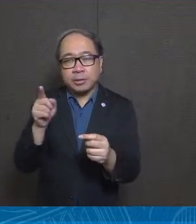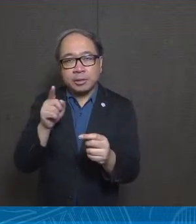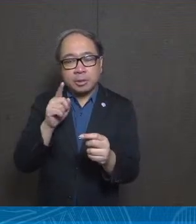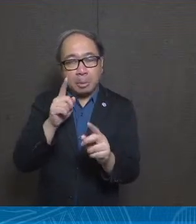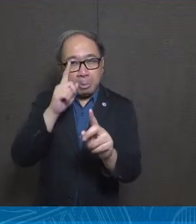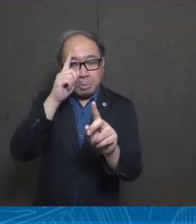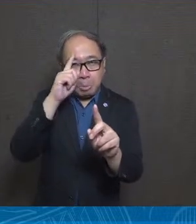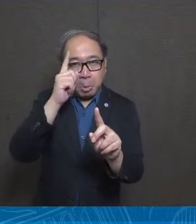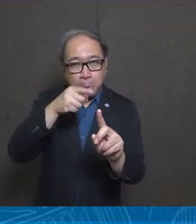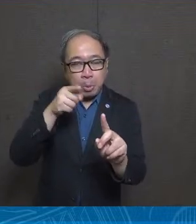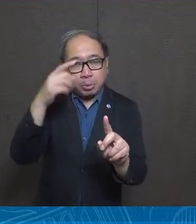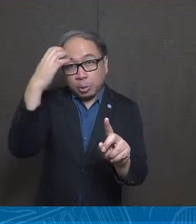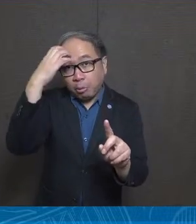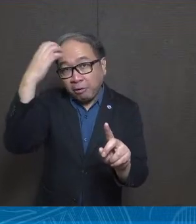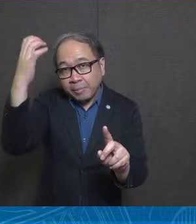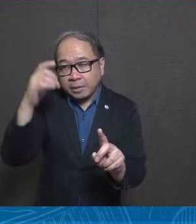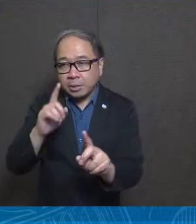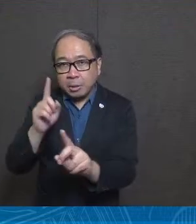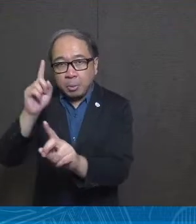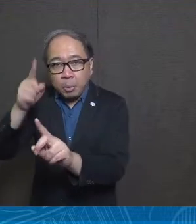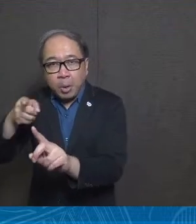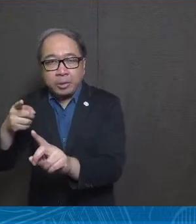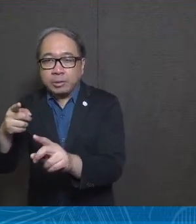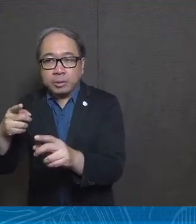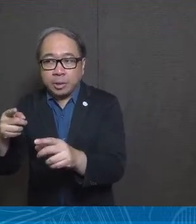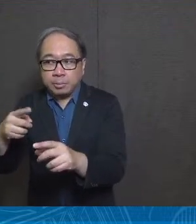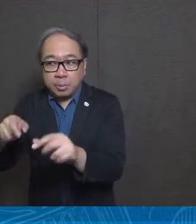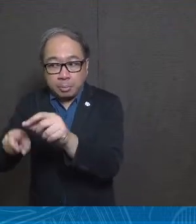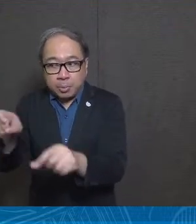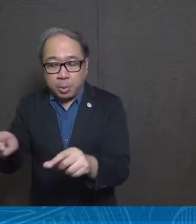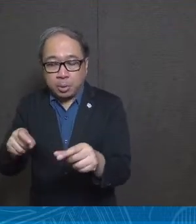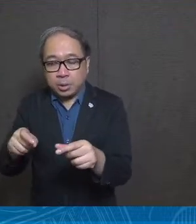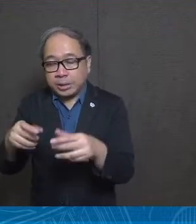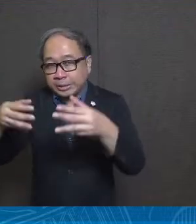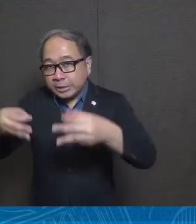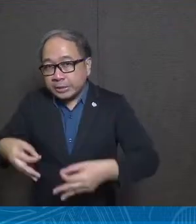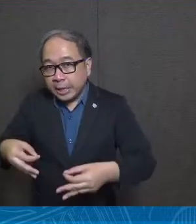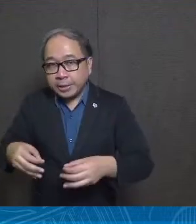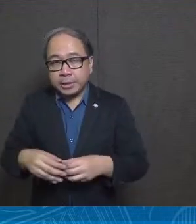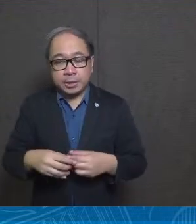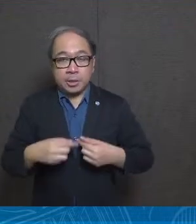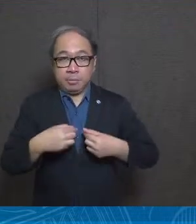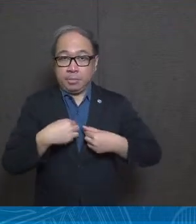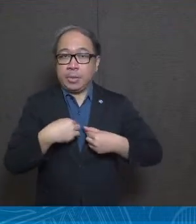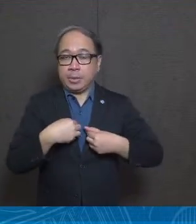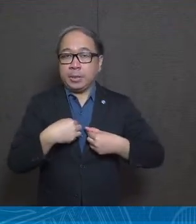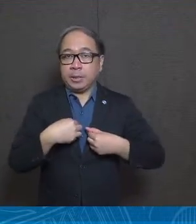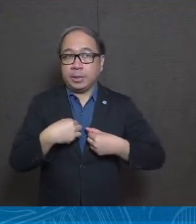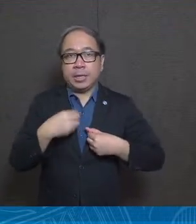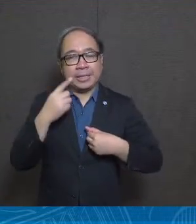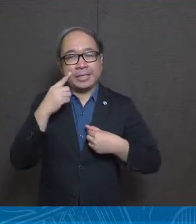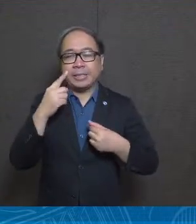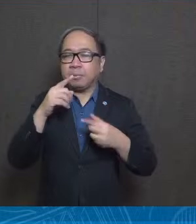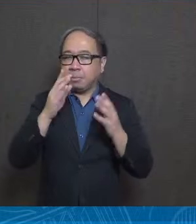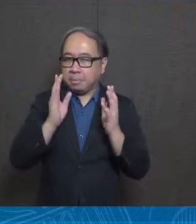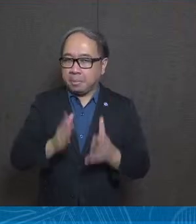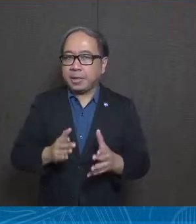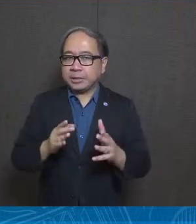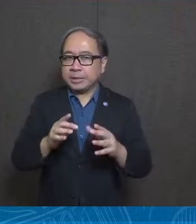and decision makers in the area of science and AI. I myself, I think it's a very multilateral,